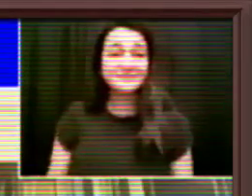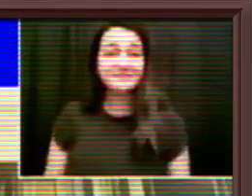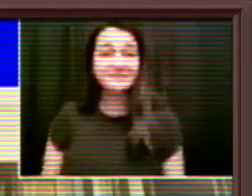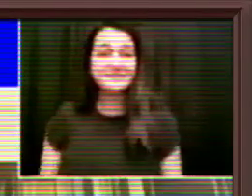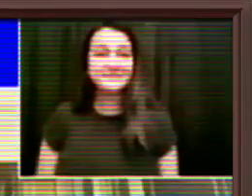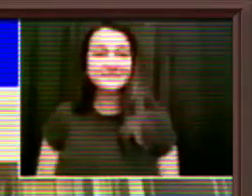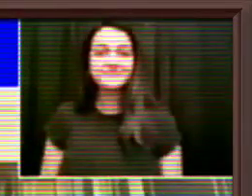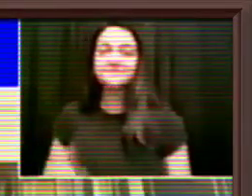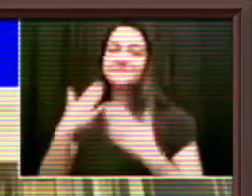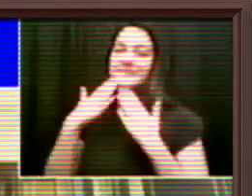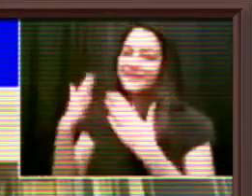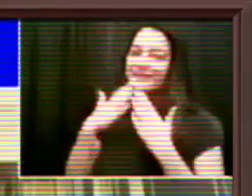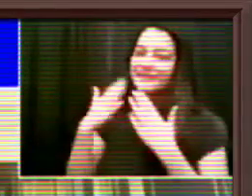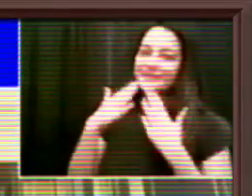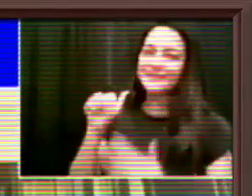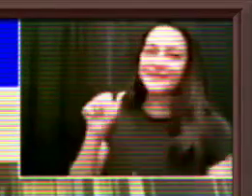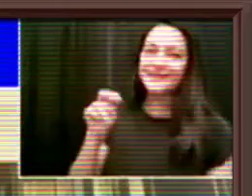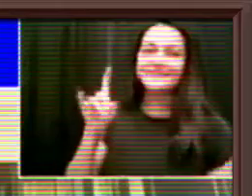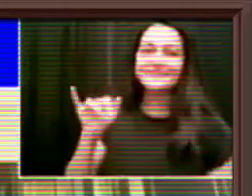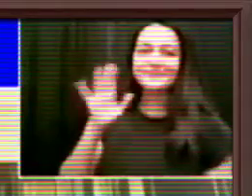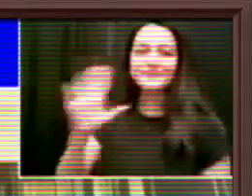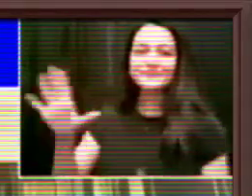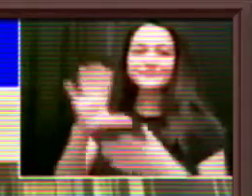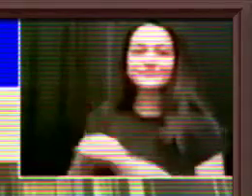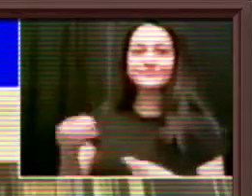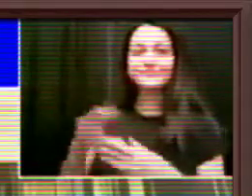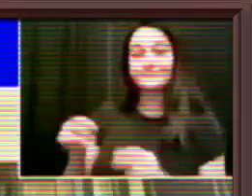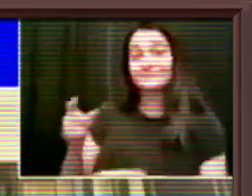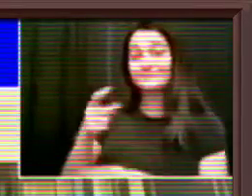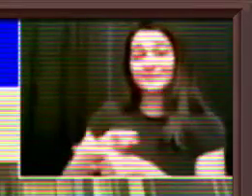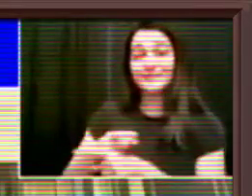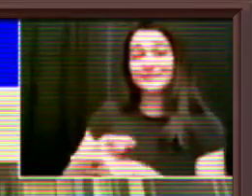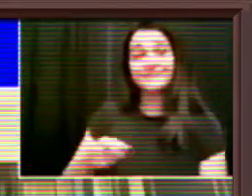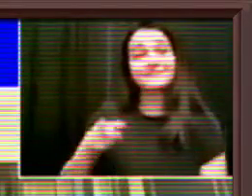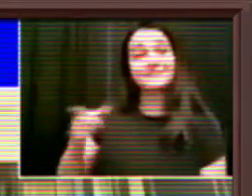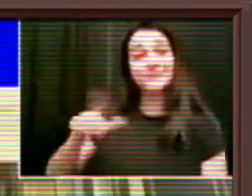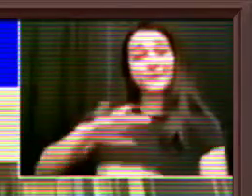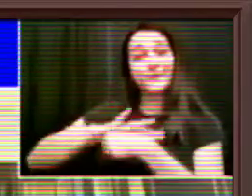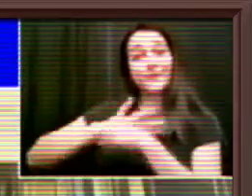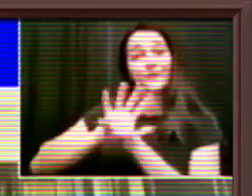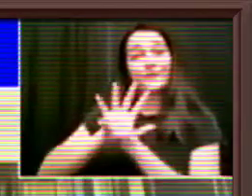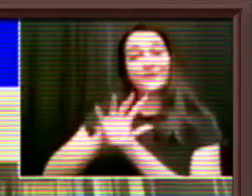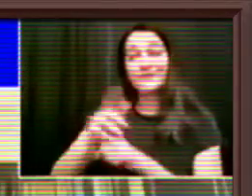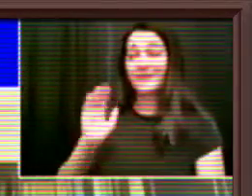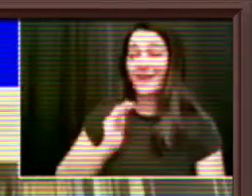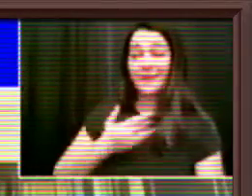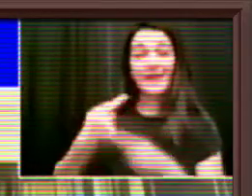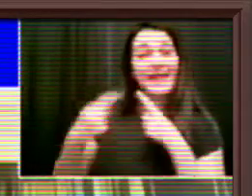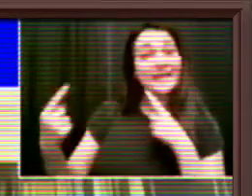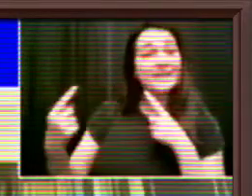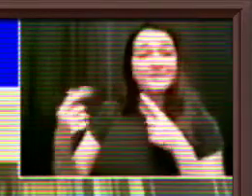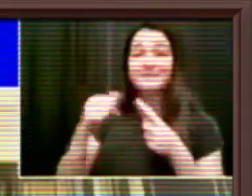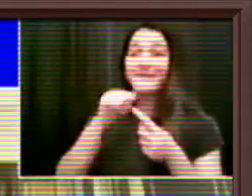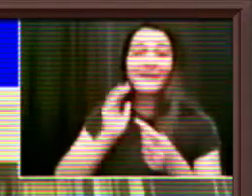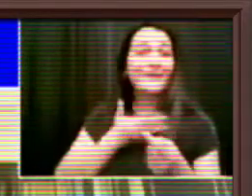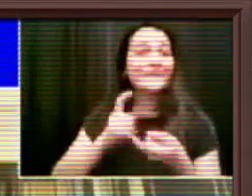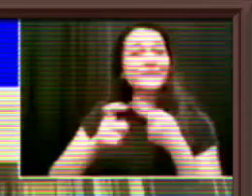is in this atmosphere. But y'all playing fucking games. Y'all playing around.